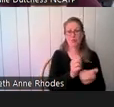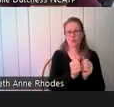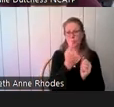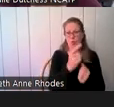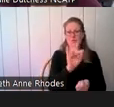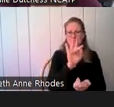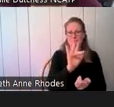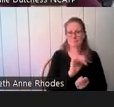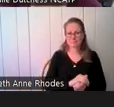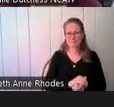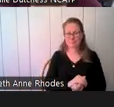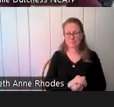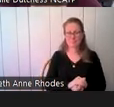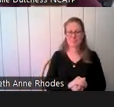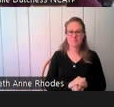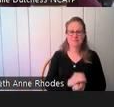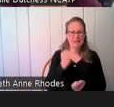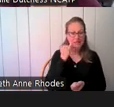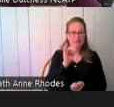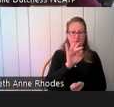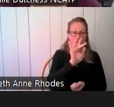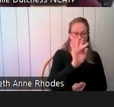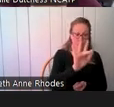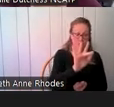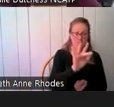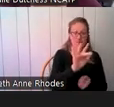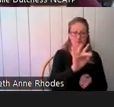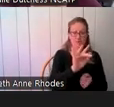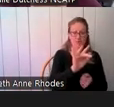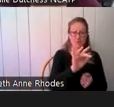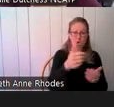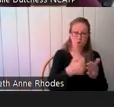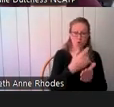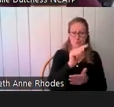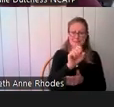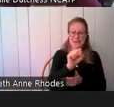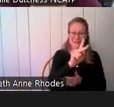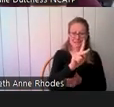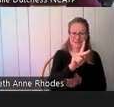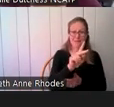touch. By tapping a different task, the previous one will be stopped automatically.